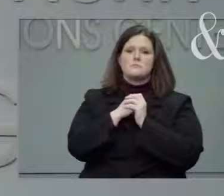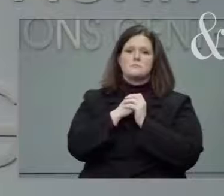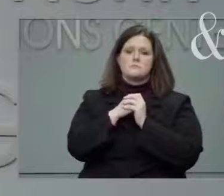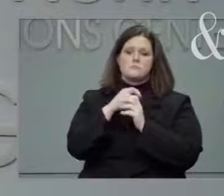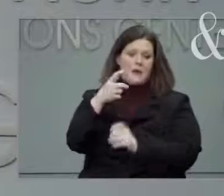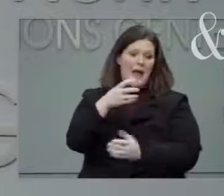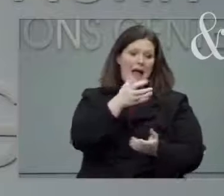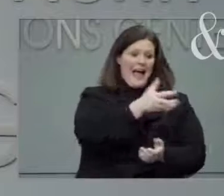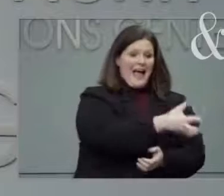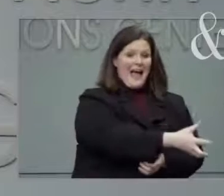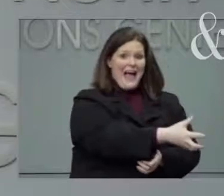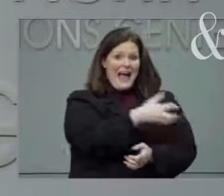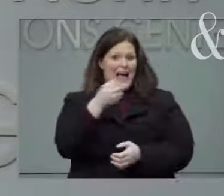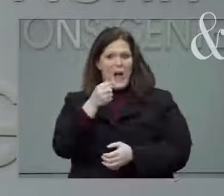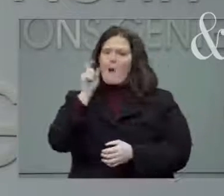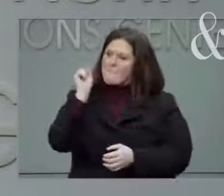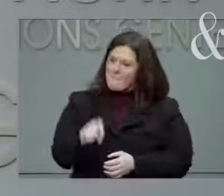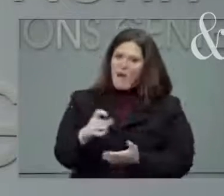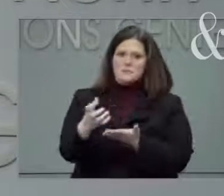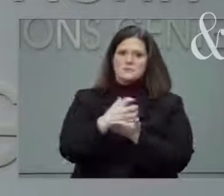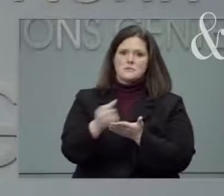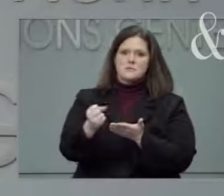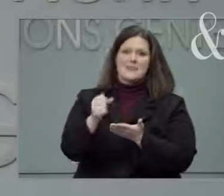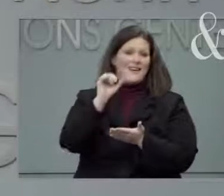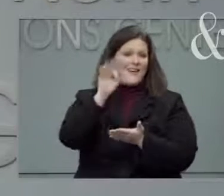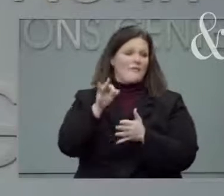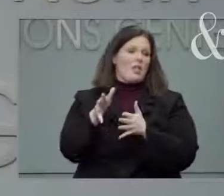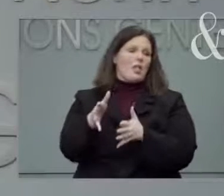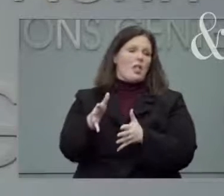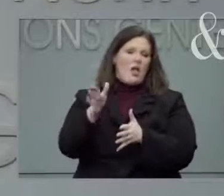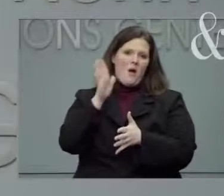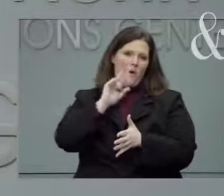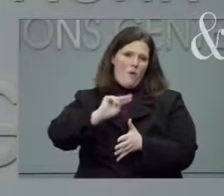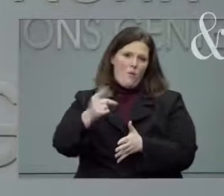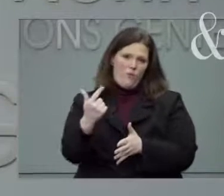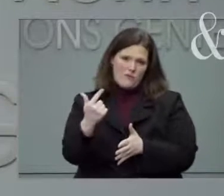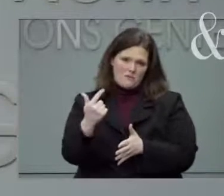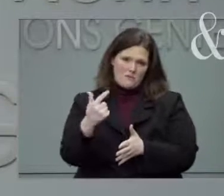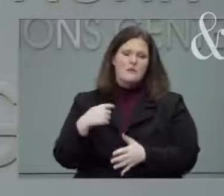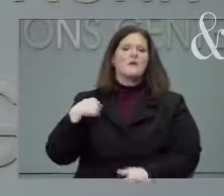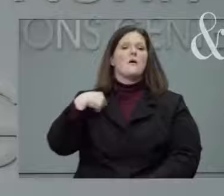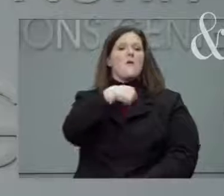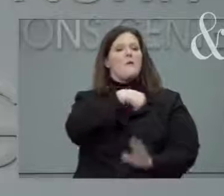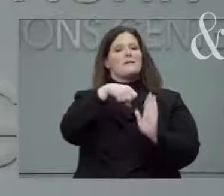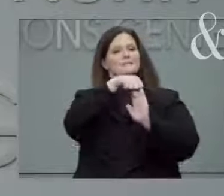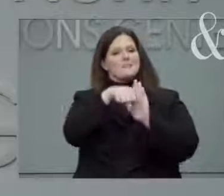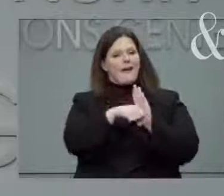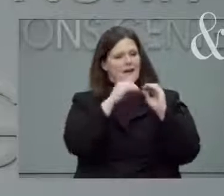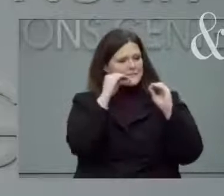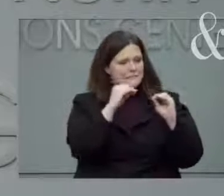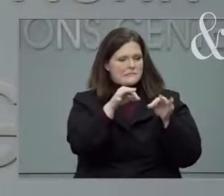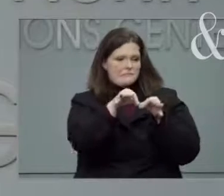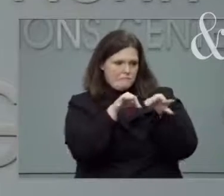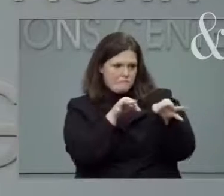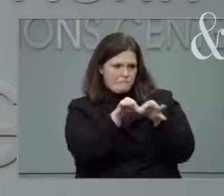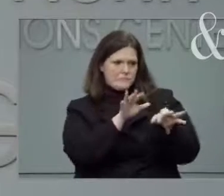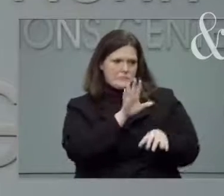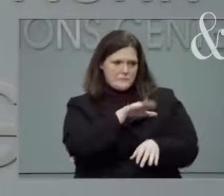arms before it goes bad. And the state has continued to say to them that, look, we want you to make sure that you